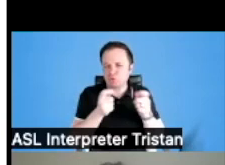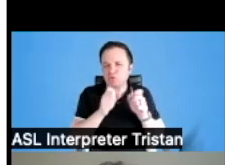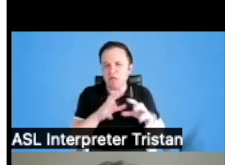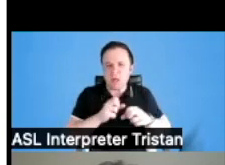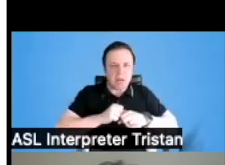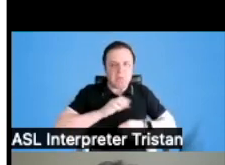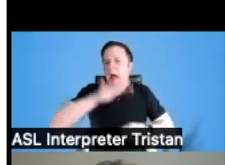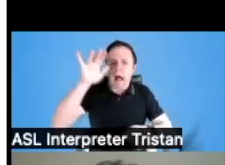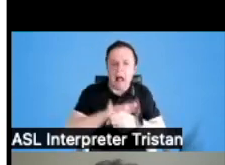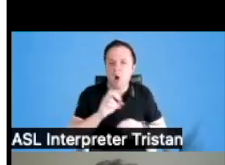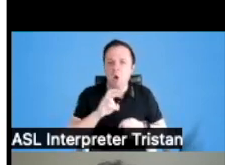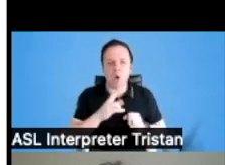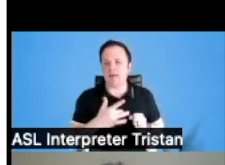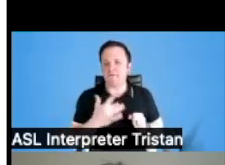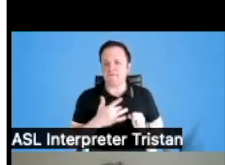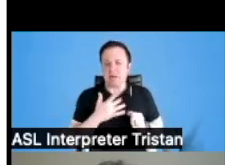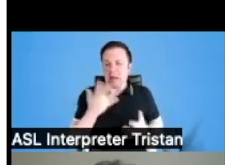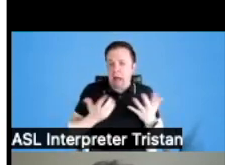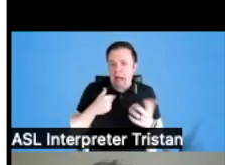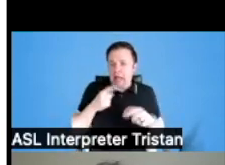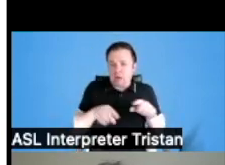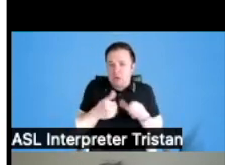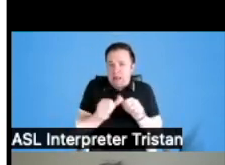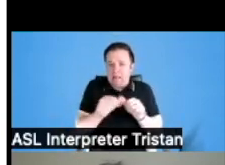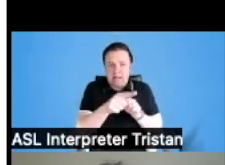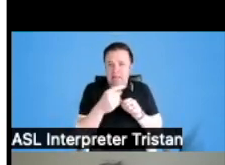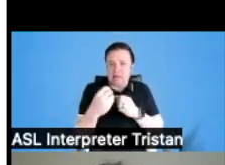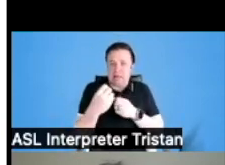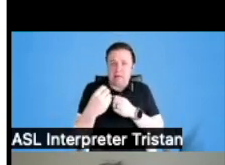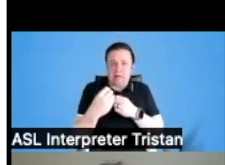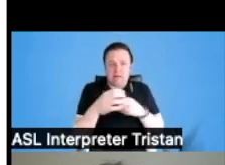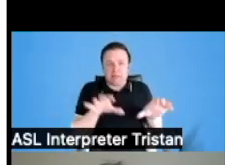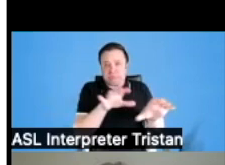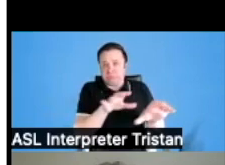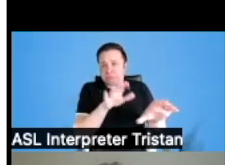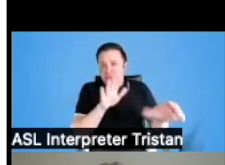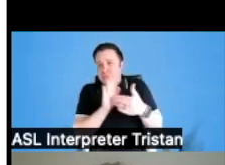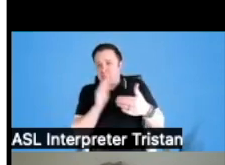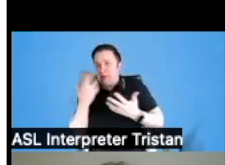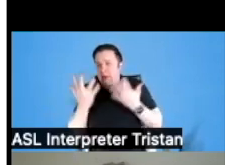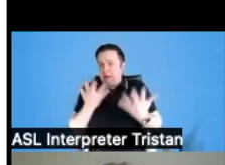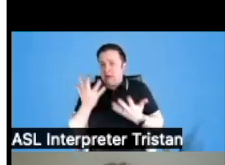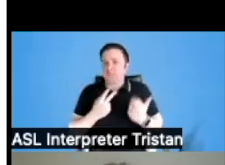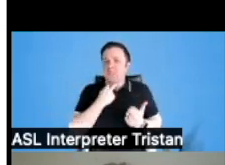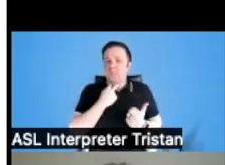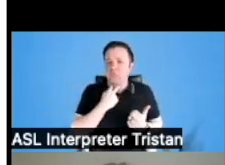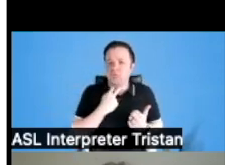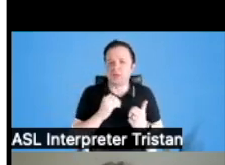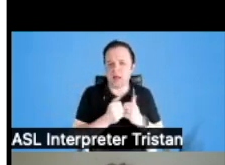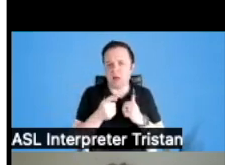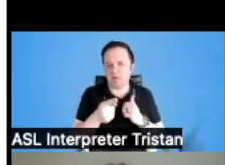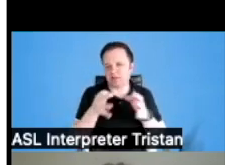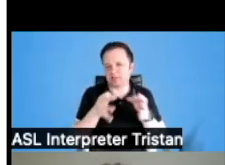felt suddenly and completely powerless because of the partner's actions. Those were some of the themes and how they describe these